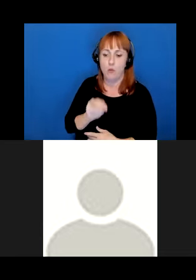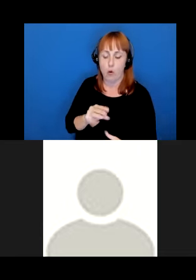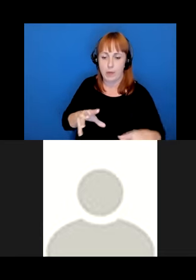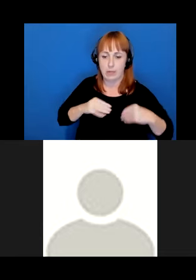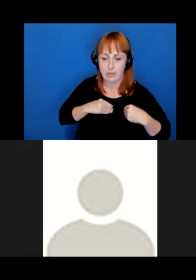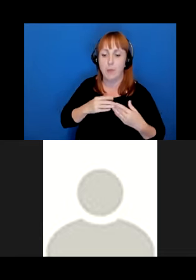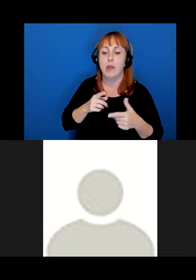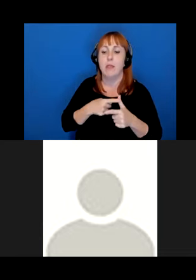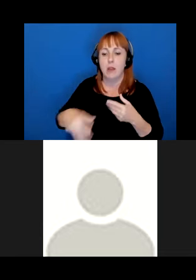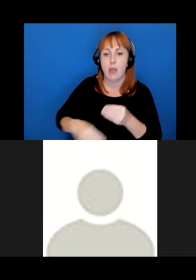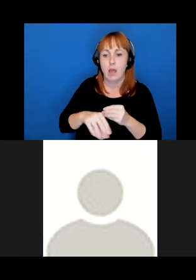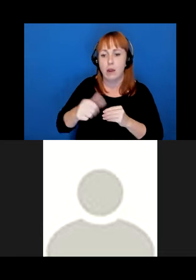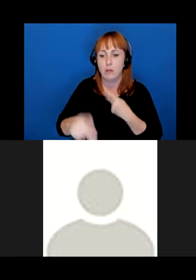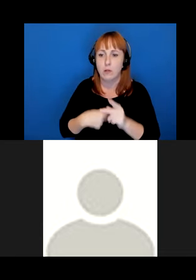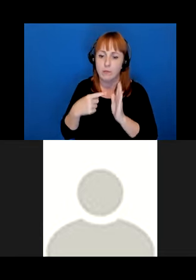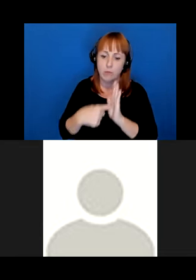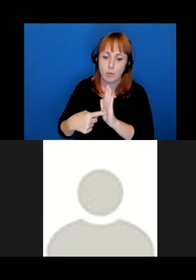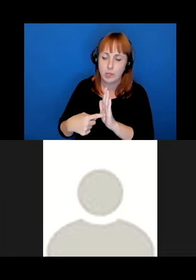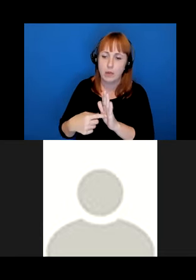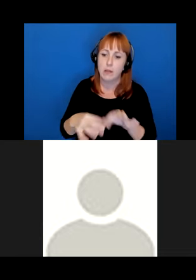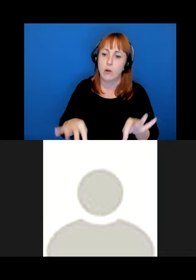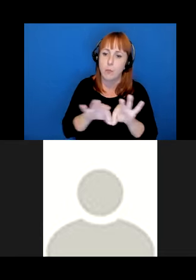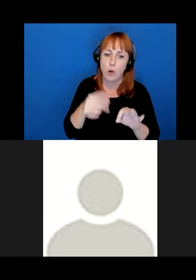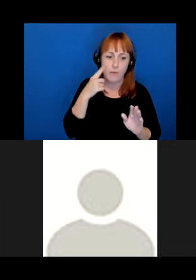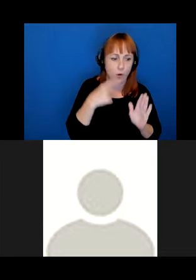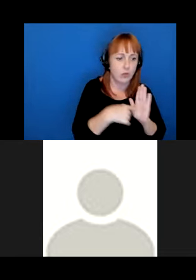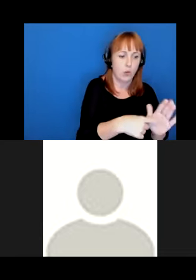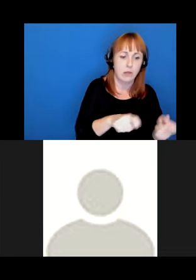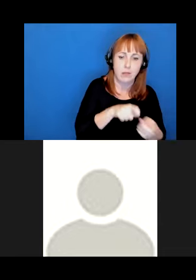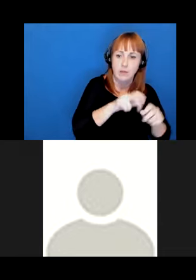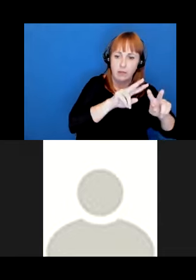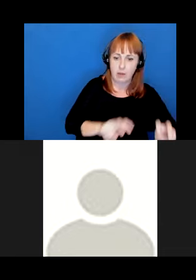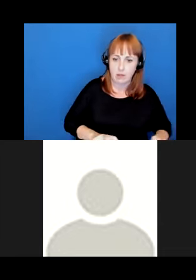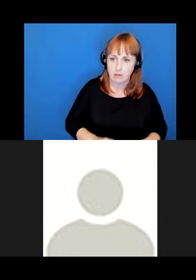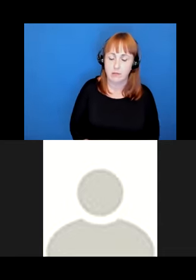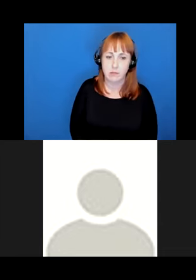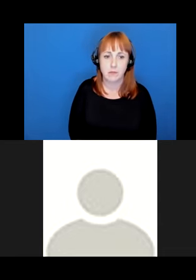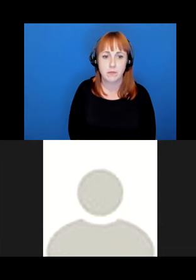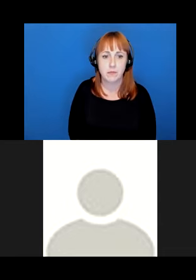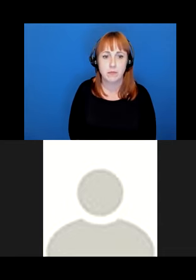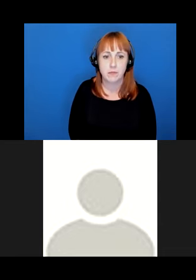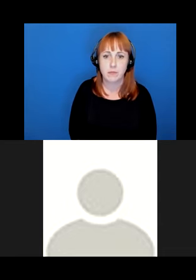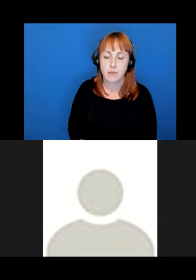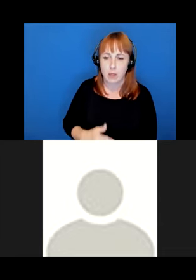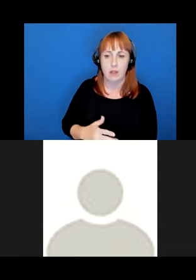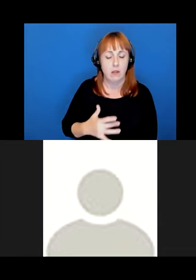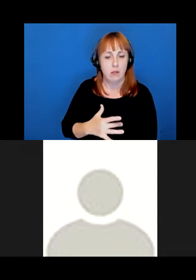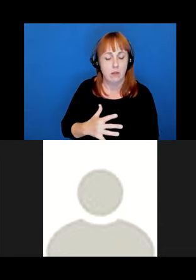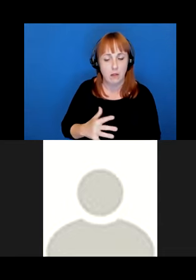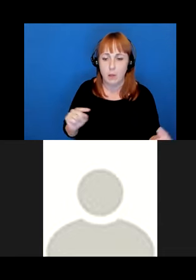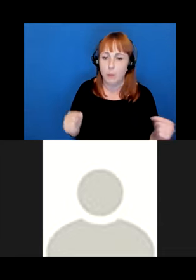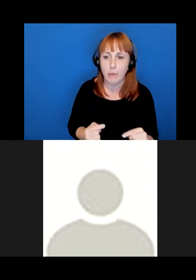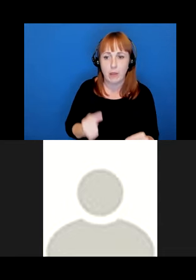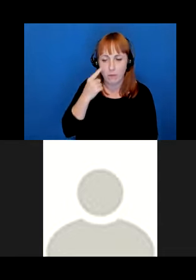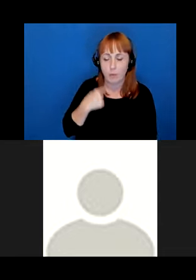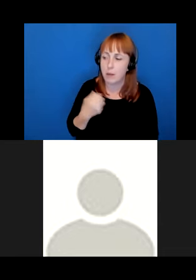representation that may be necessary for representing a particular analysis. It pains me, as I know it does for many